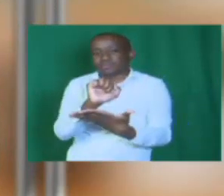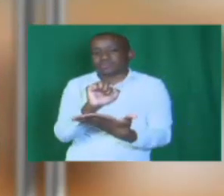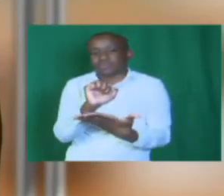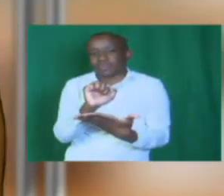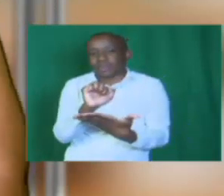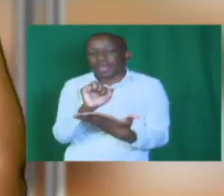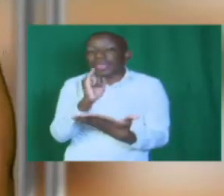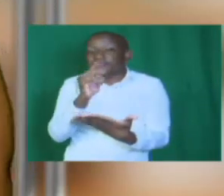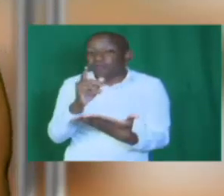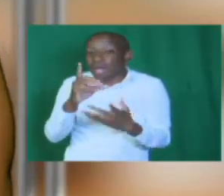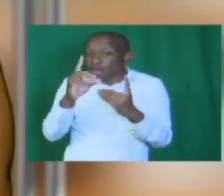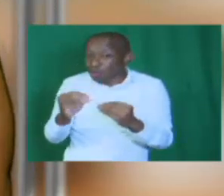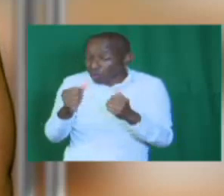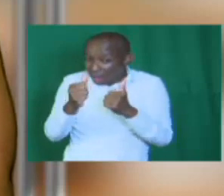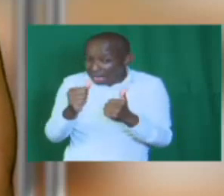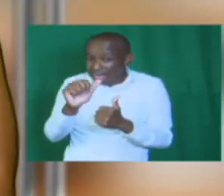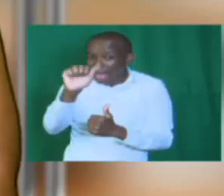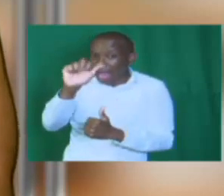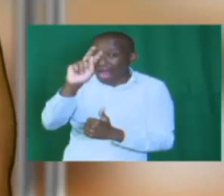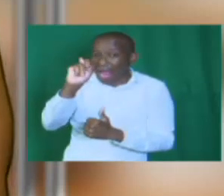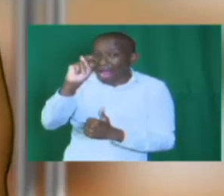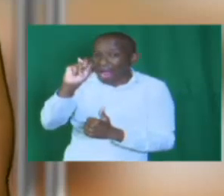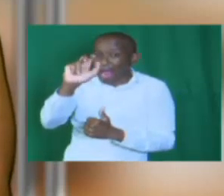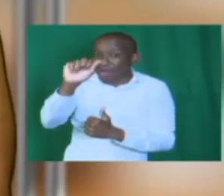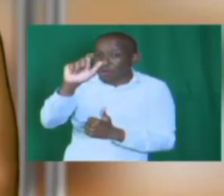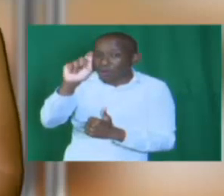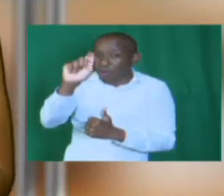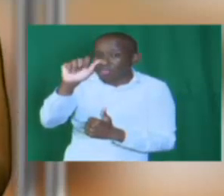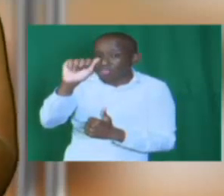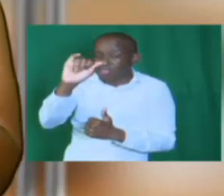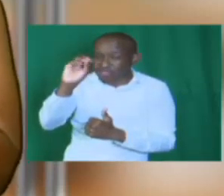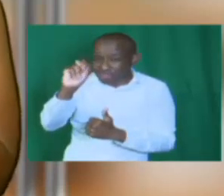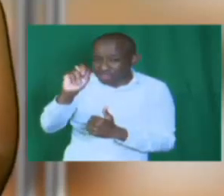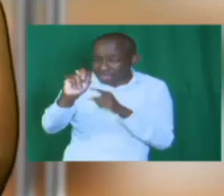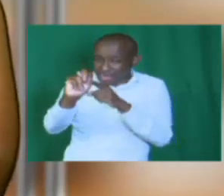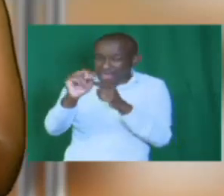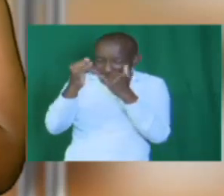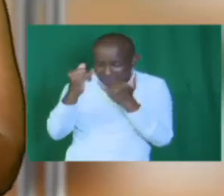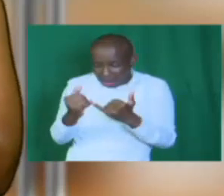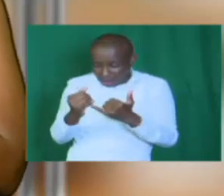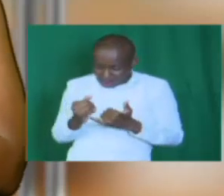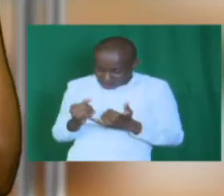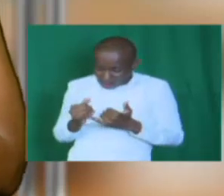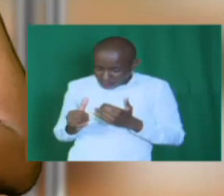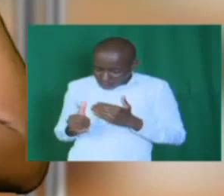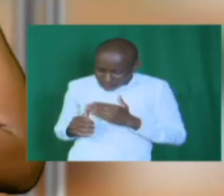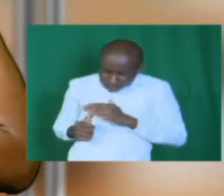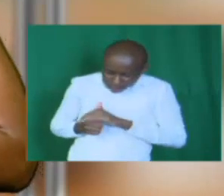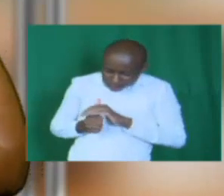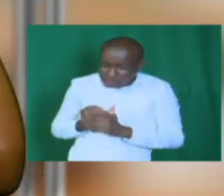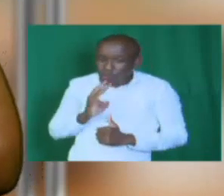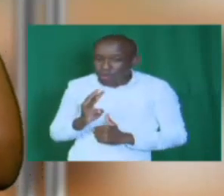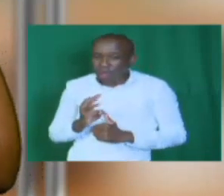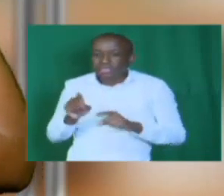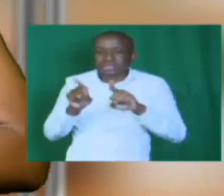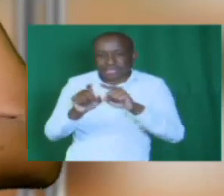done justice in the text annotation, you would find that you would have underlined those phrases as